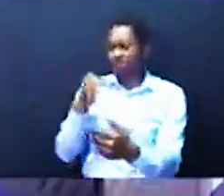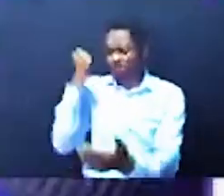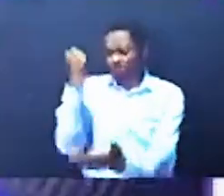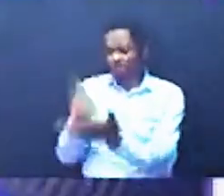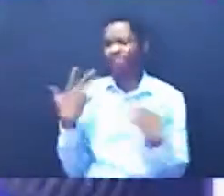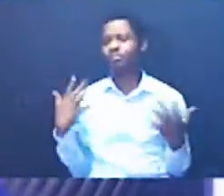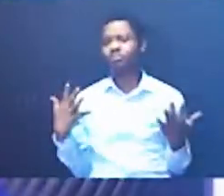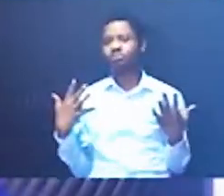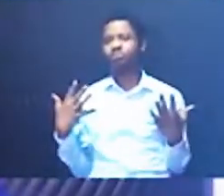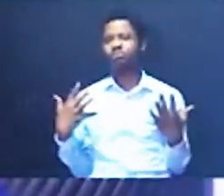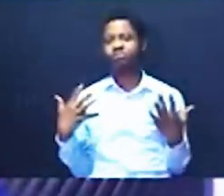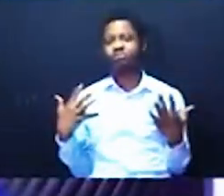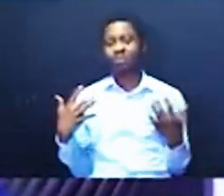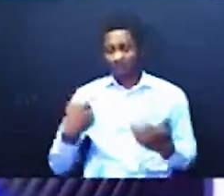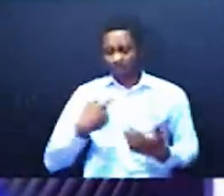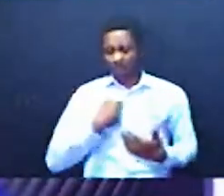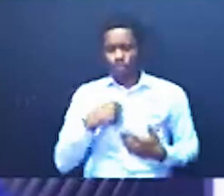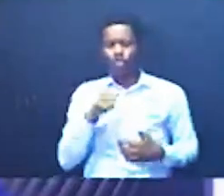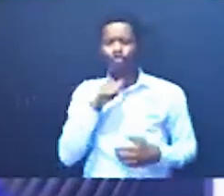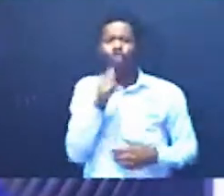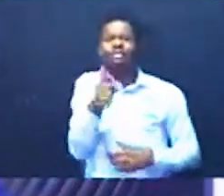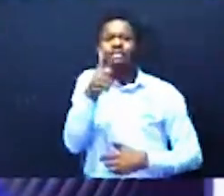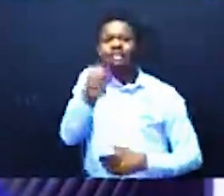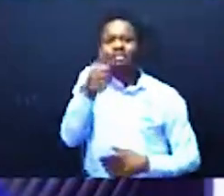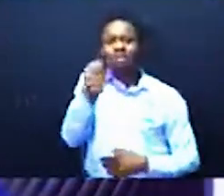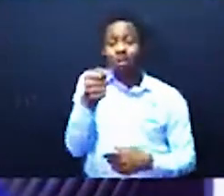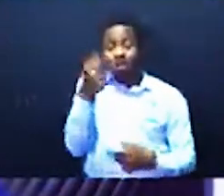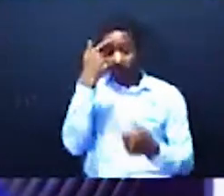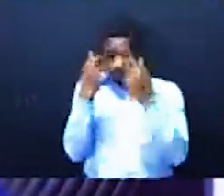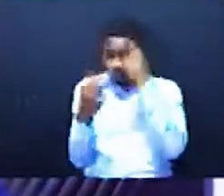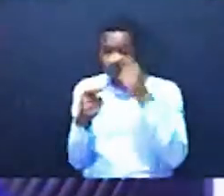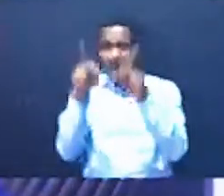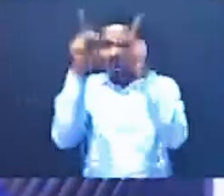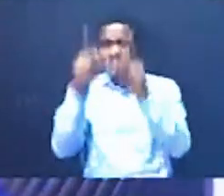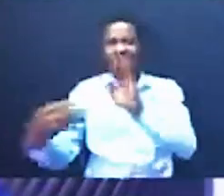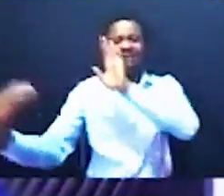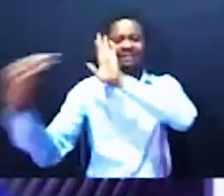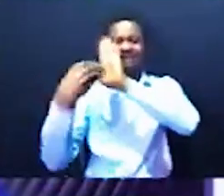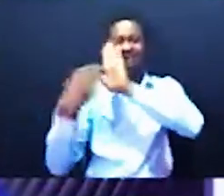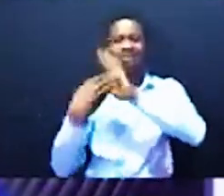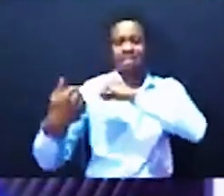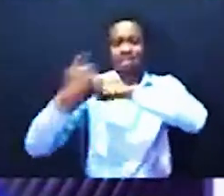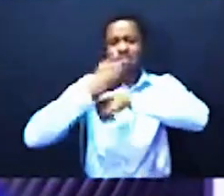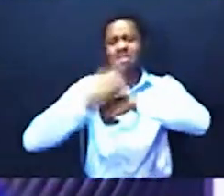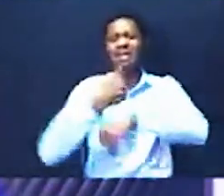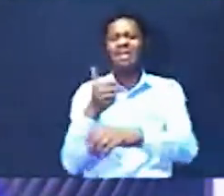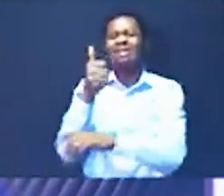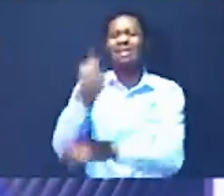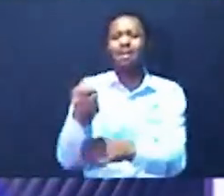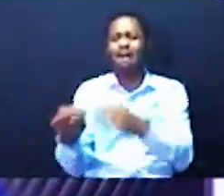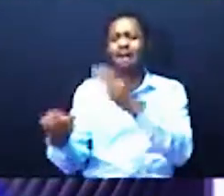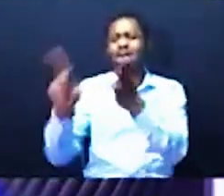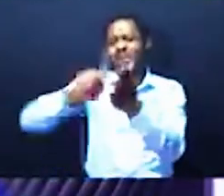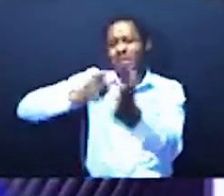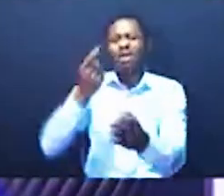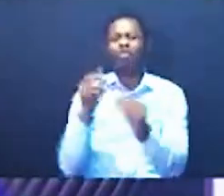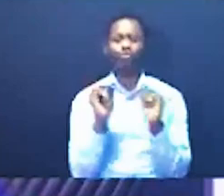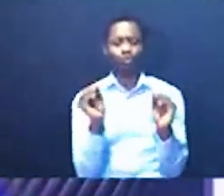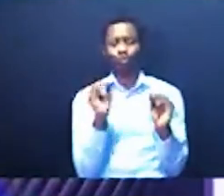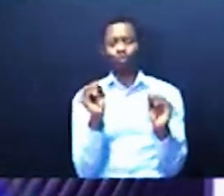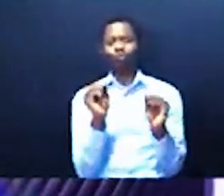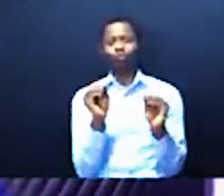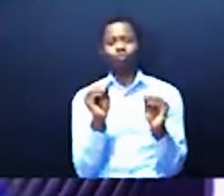I don't insult because he provoked. No. God's solid foundation stands firm. His standard for you,